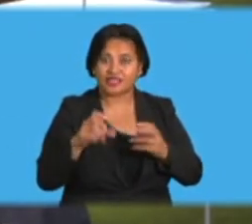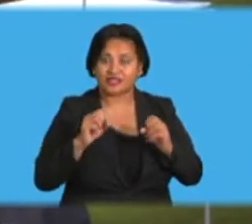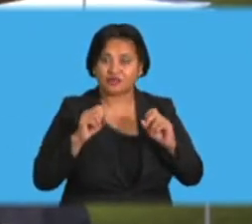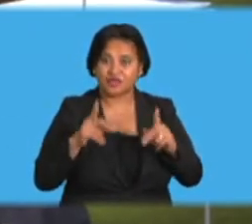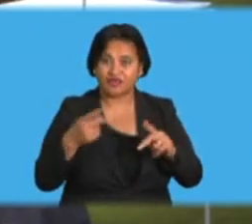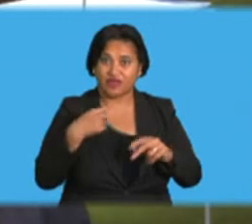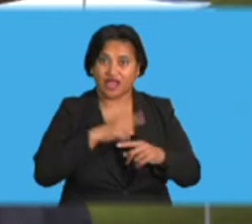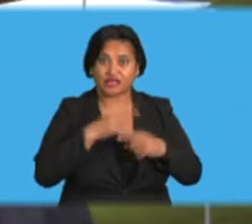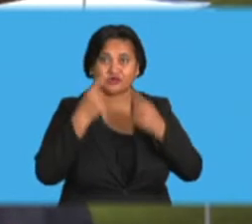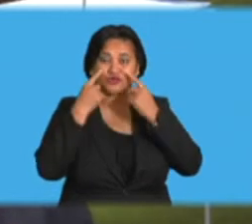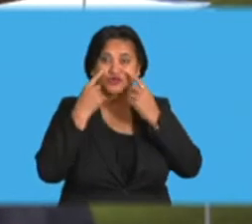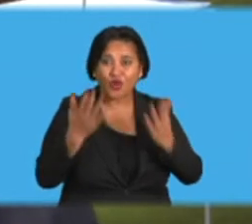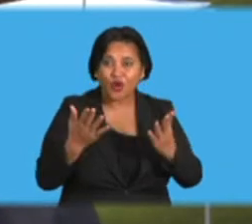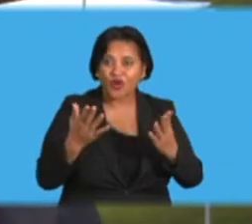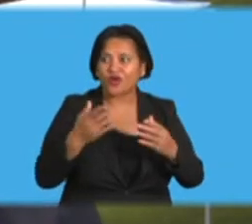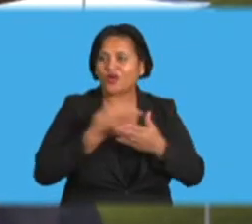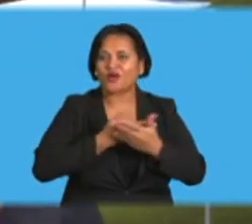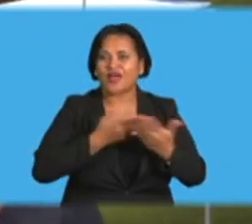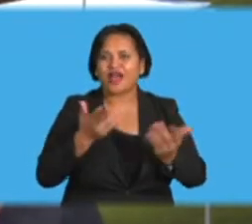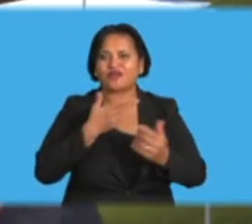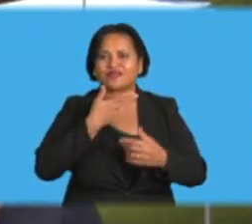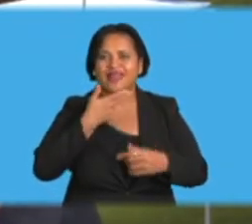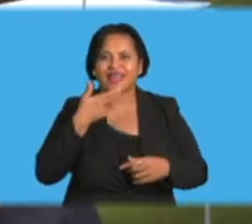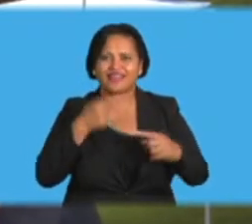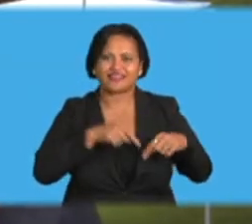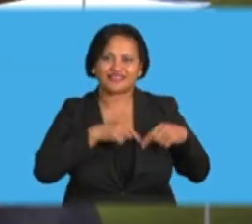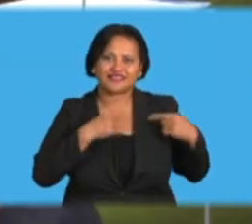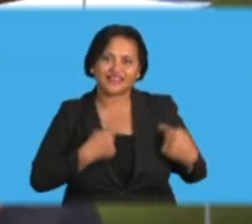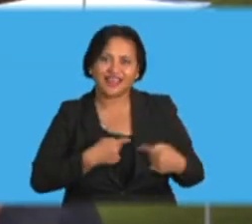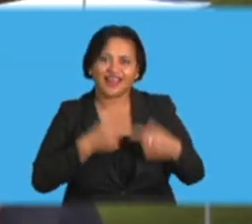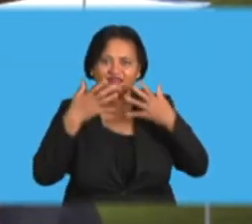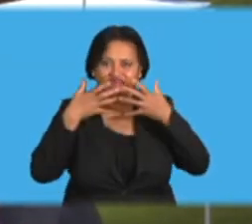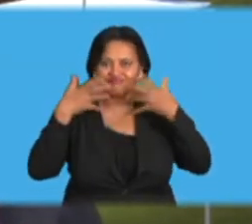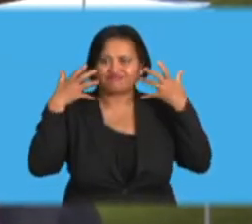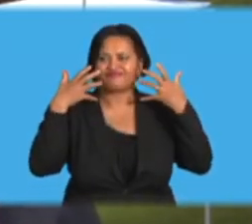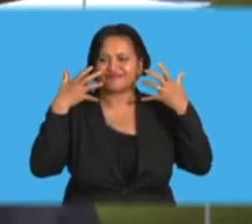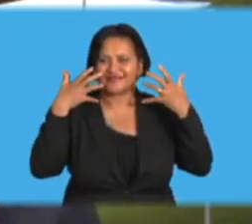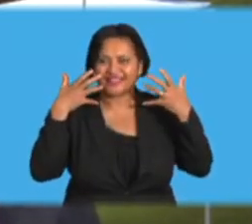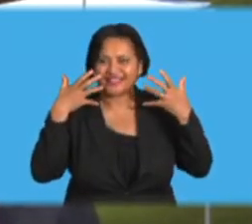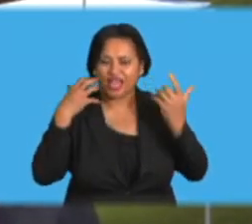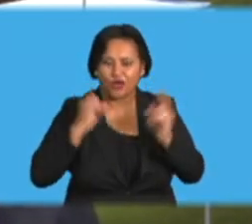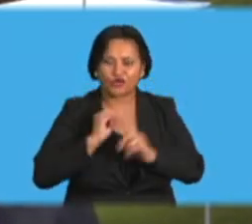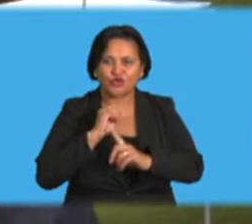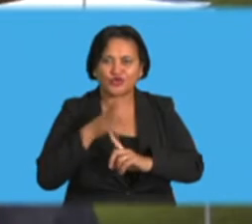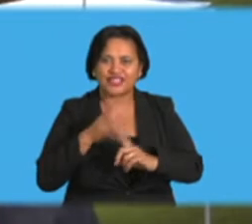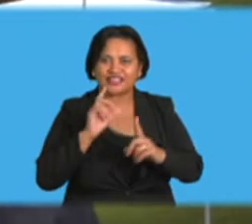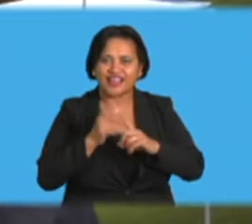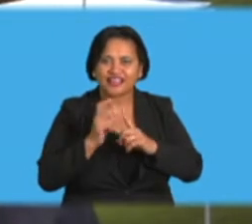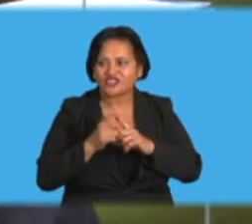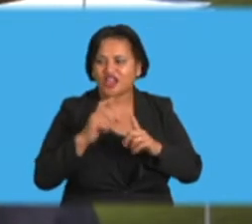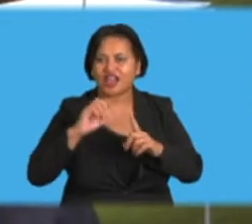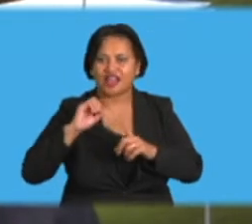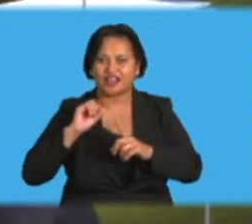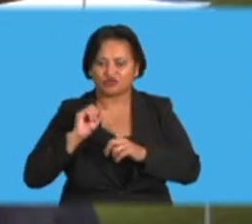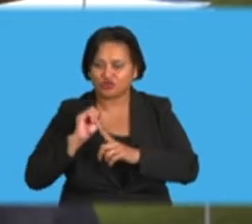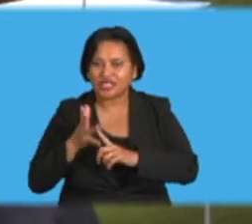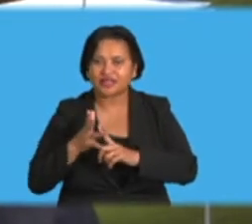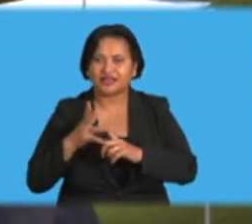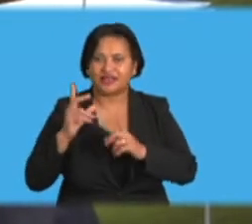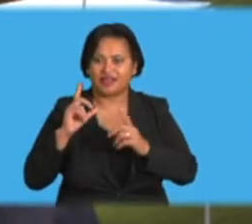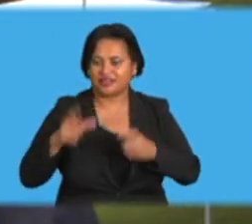able to showcase our Fijian hospitality, of course our culture, our unique culture, development achievements, unique challenges and opportunities